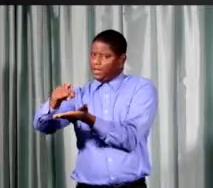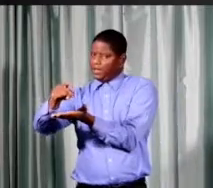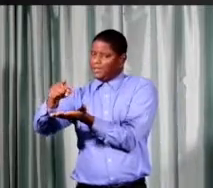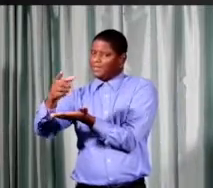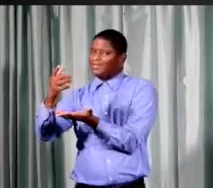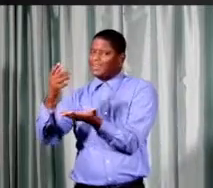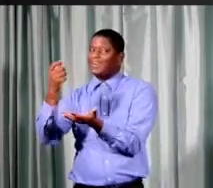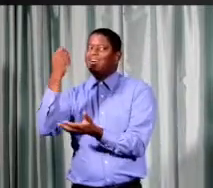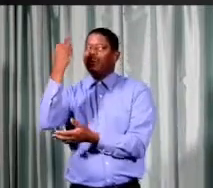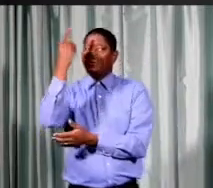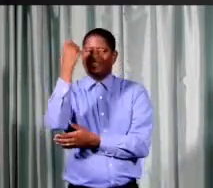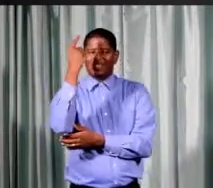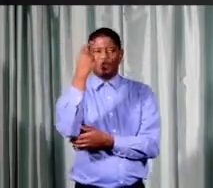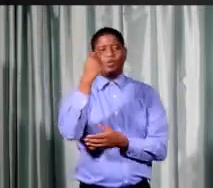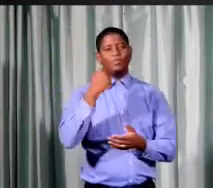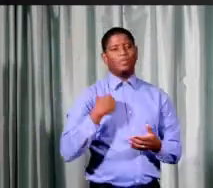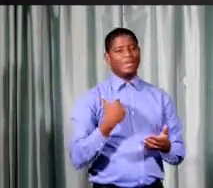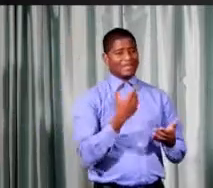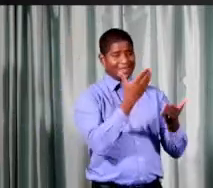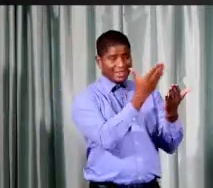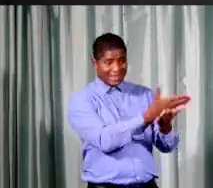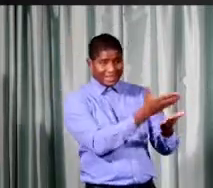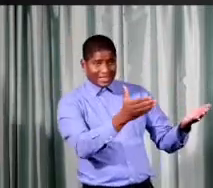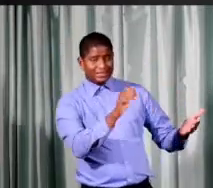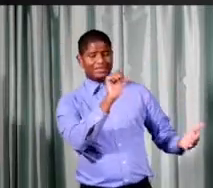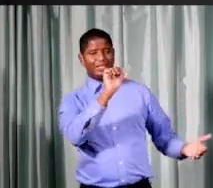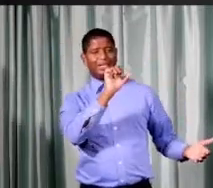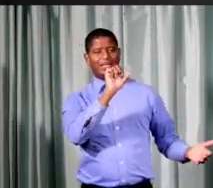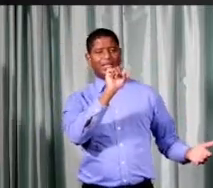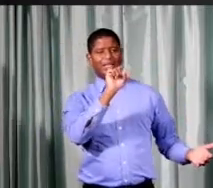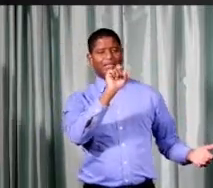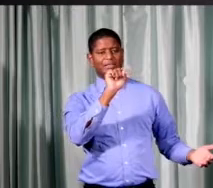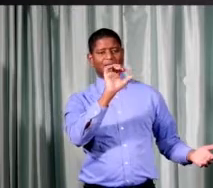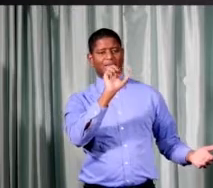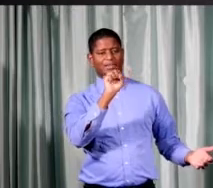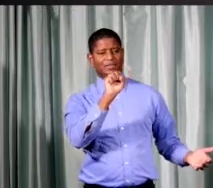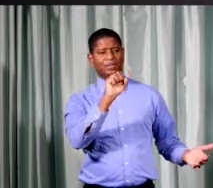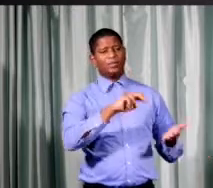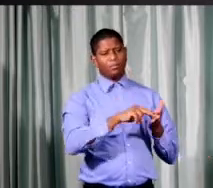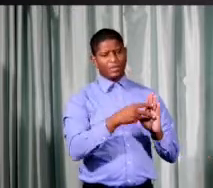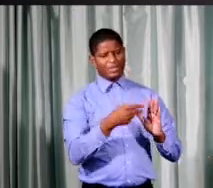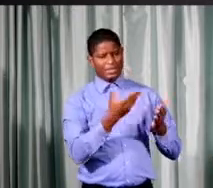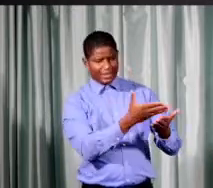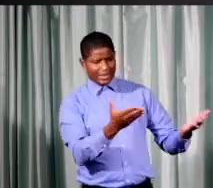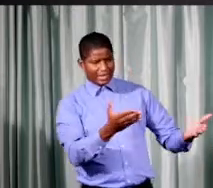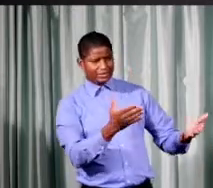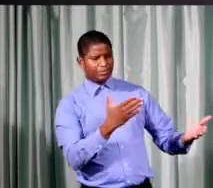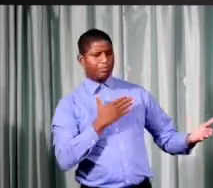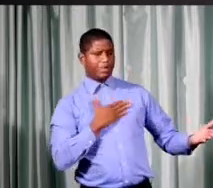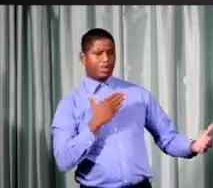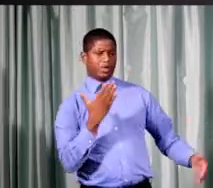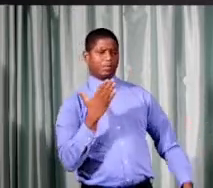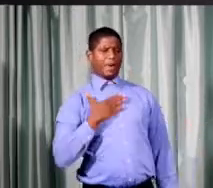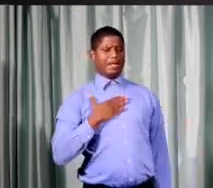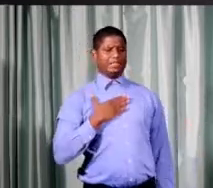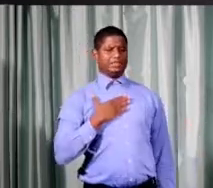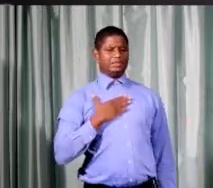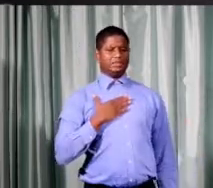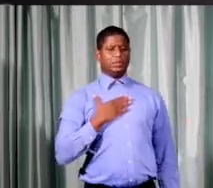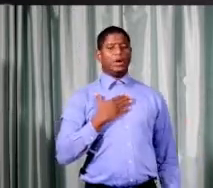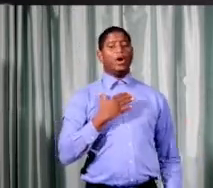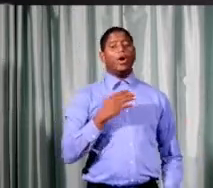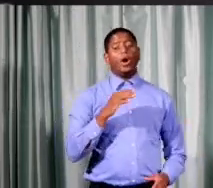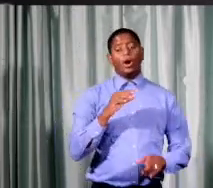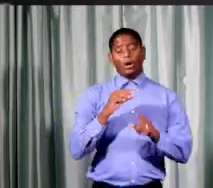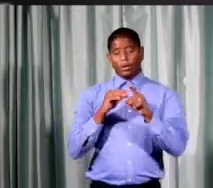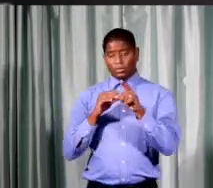equity tells you how it was financed. We understand? It's a sheet